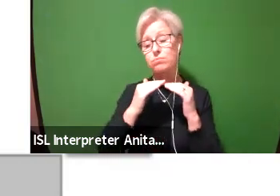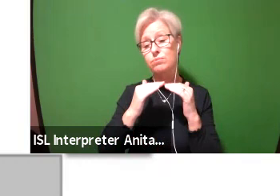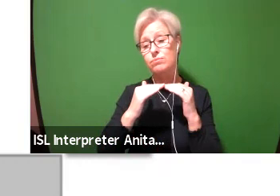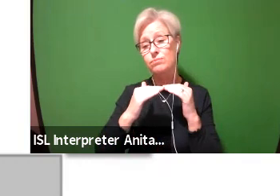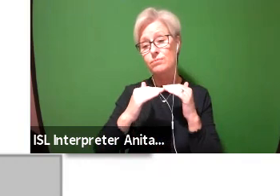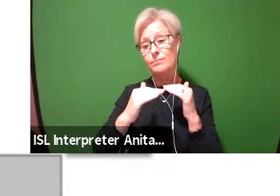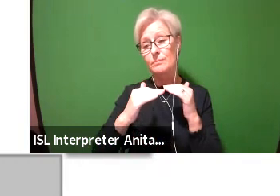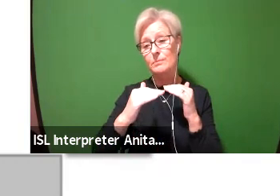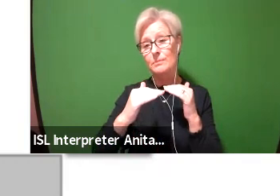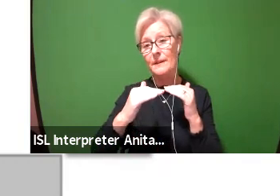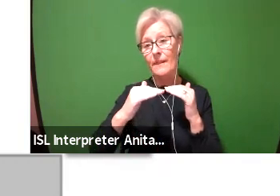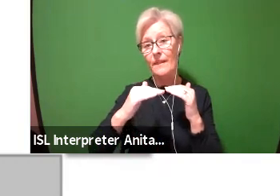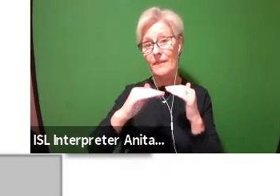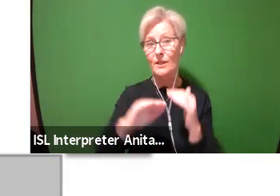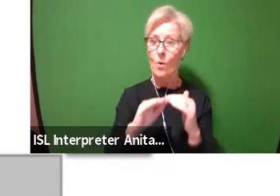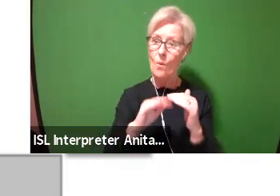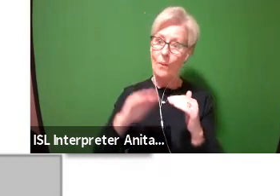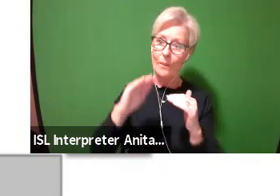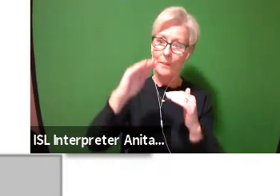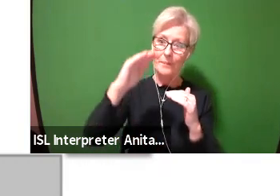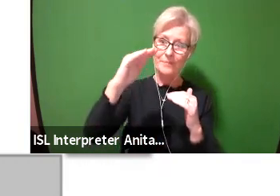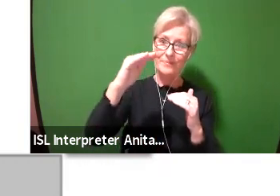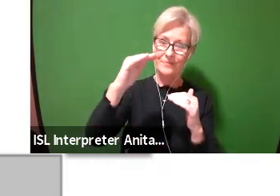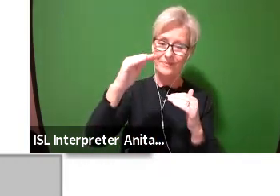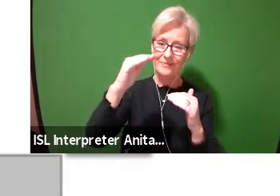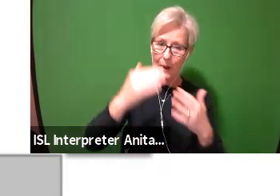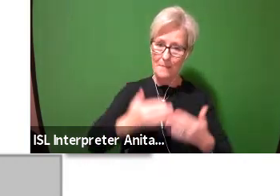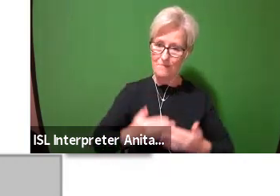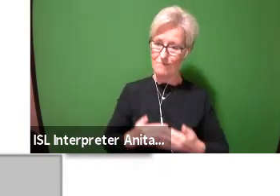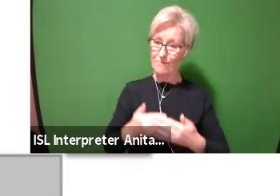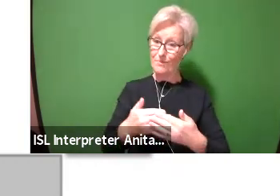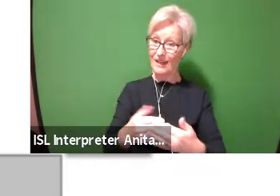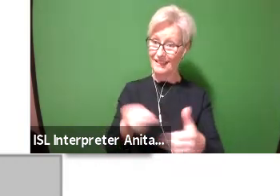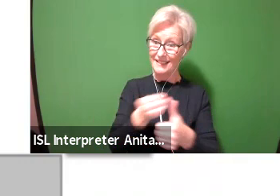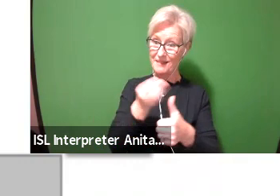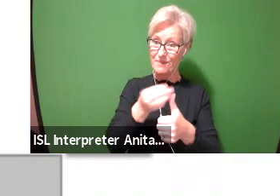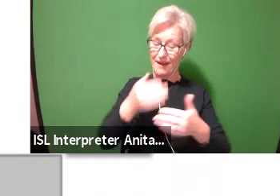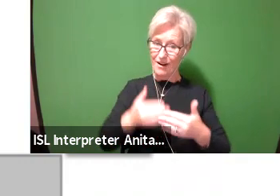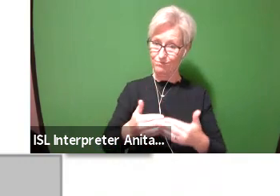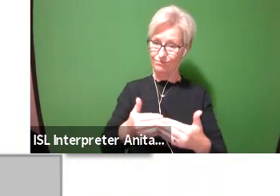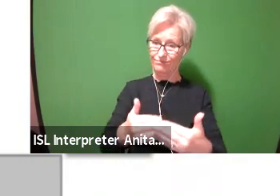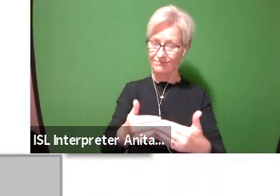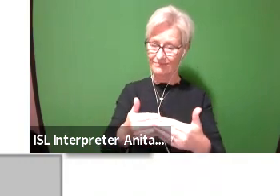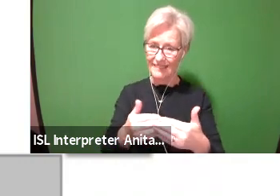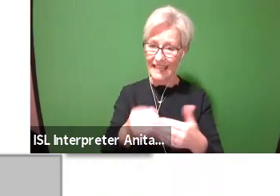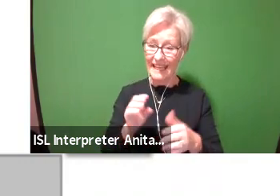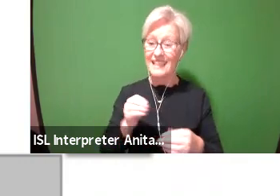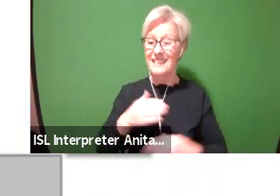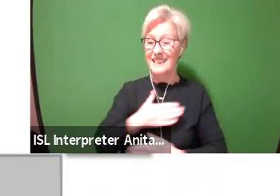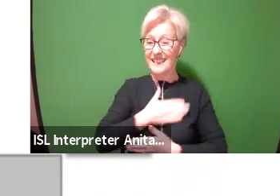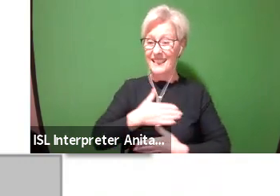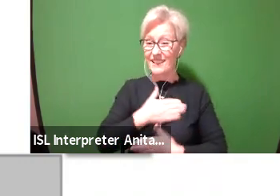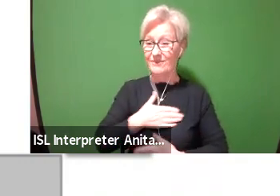estrogen. We then see a sharp rise as some women enter into pregnancy. And the role of estrogen here is